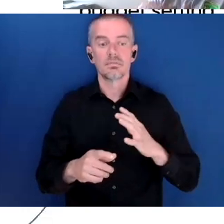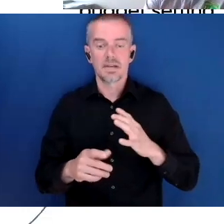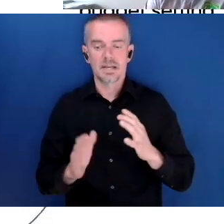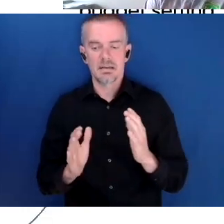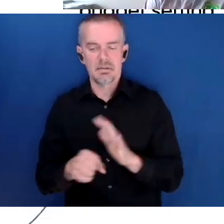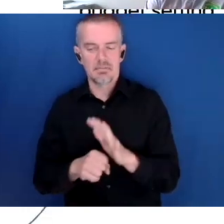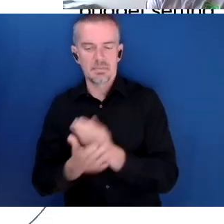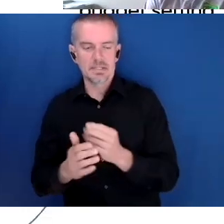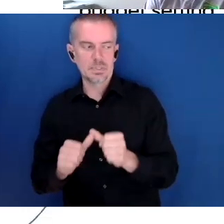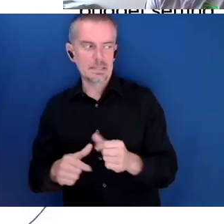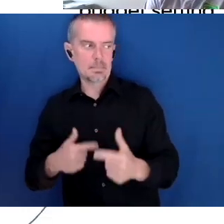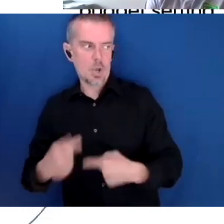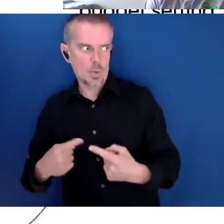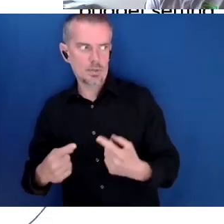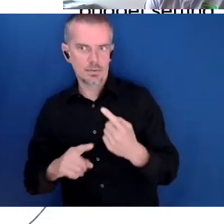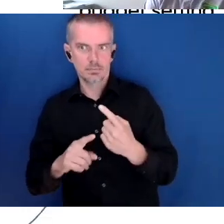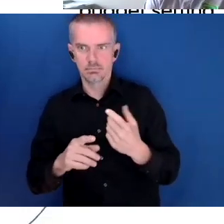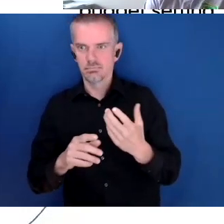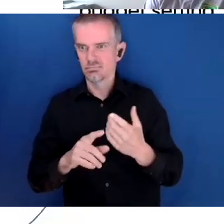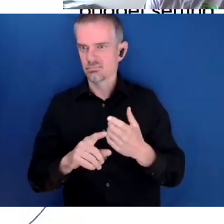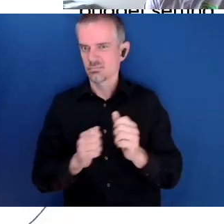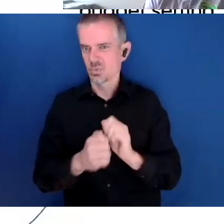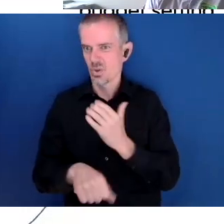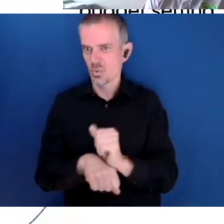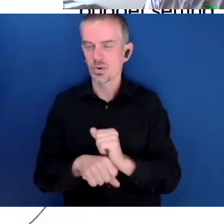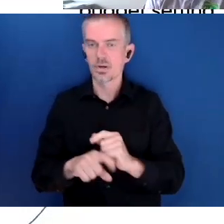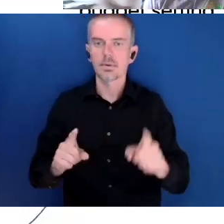that step 2 and step 3 of this grant cycle.